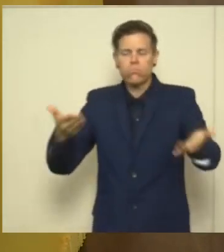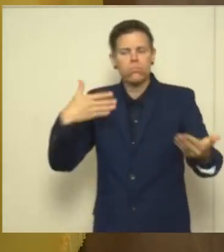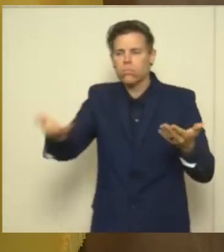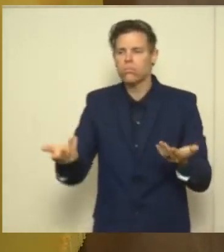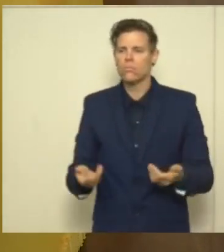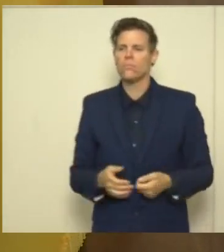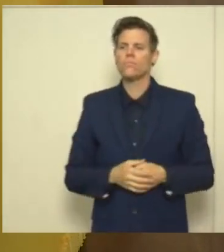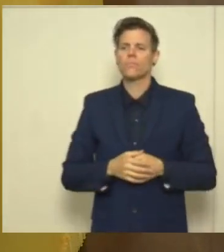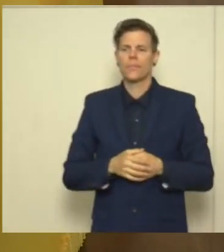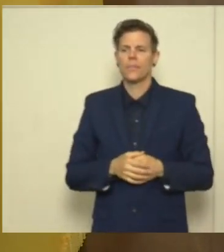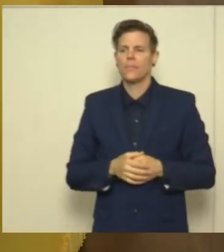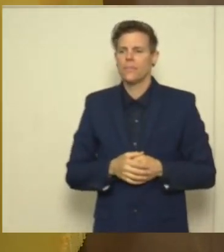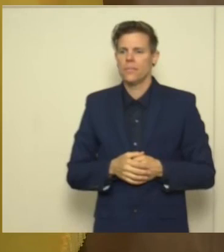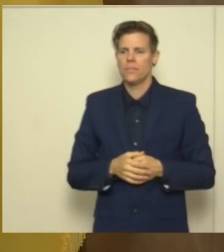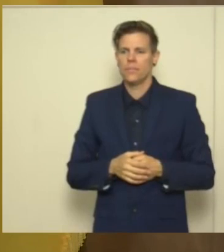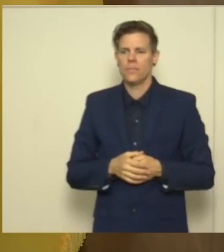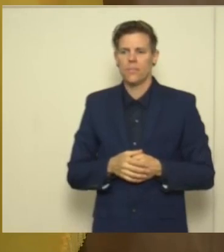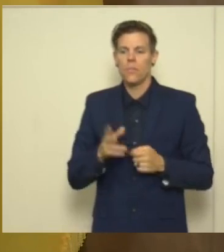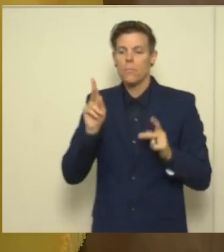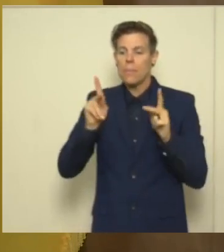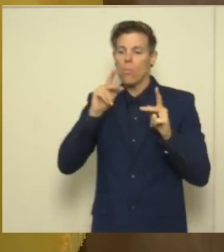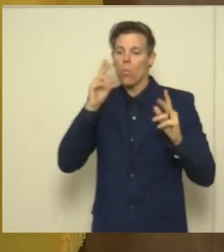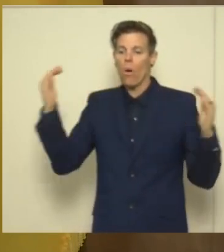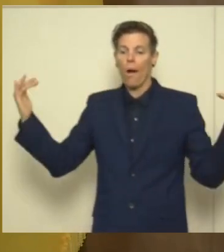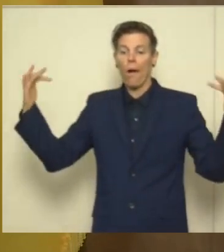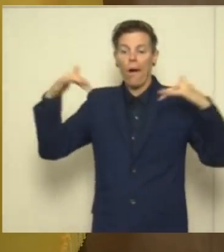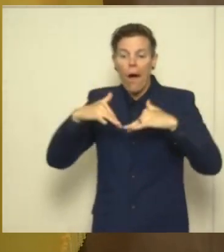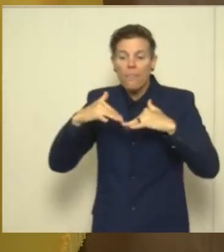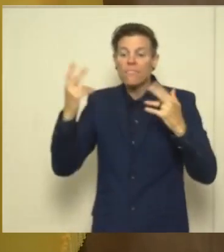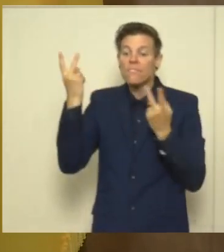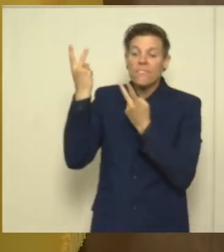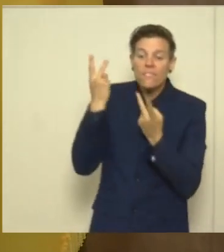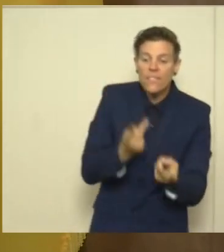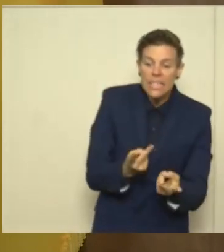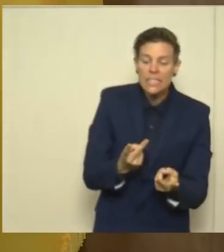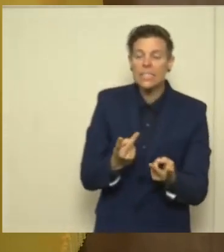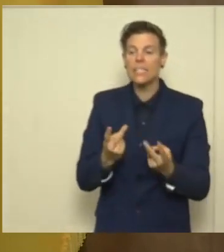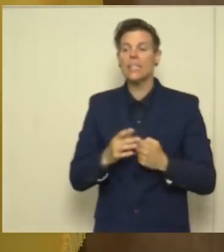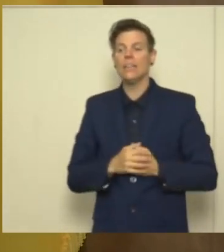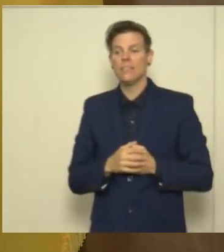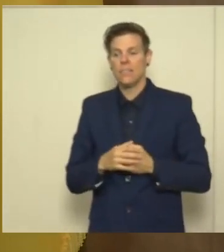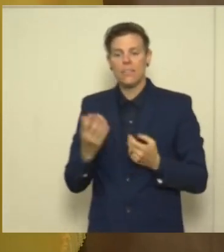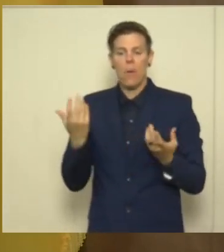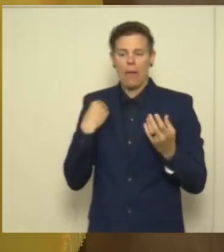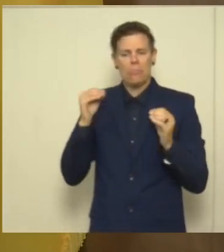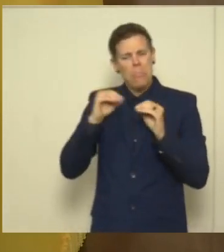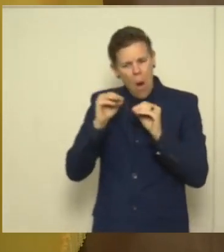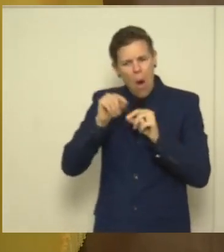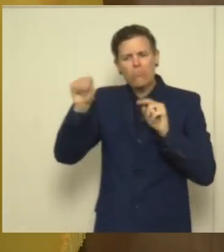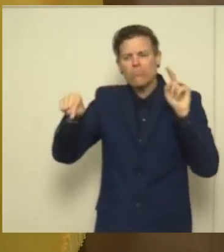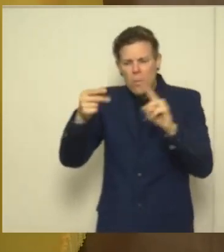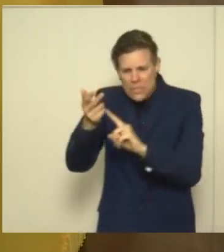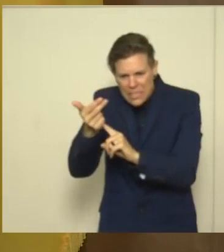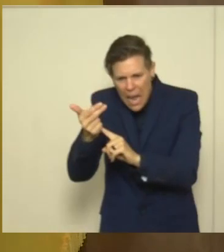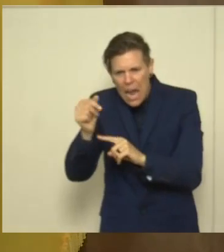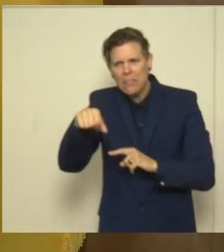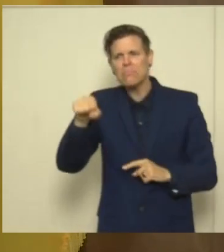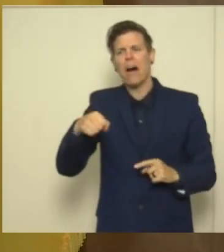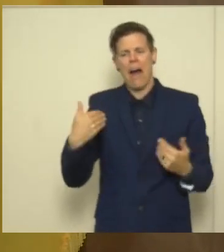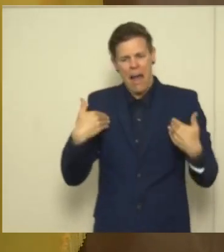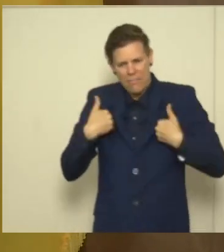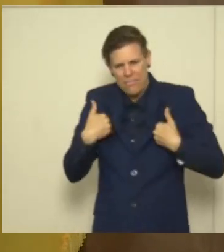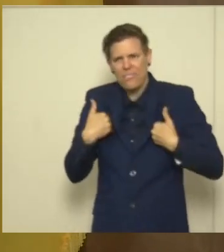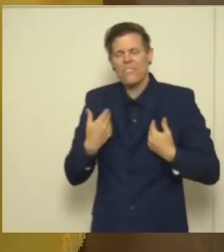were coming, opened up hospitality a bit, and we're hoping that because we don't have a holiday weekend and people are settling into